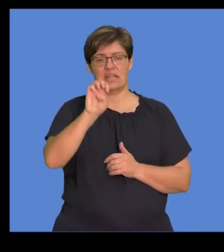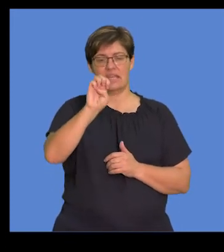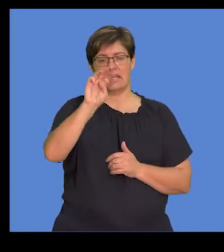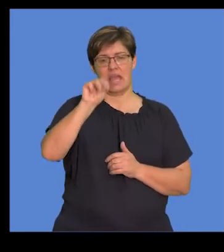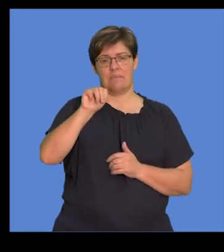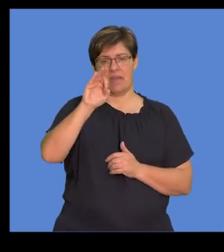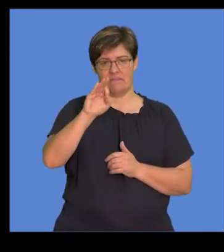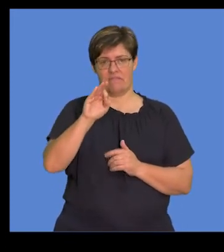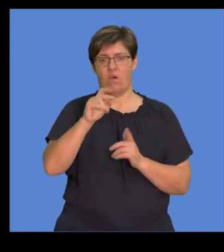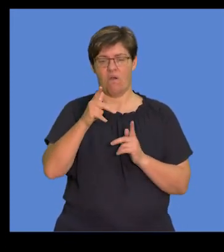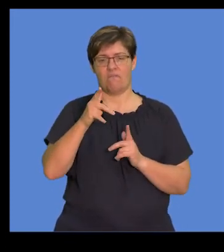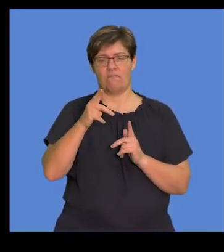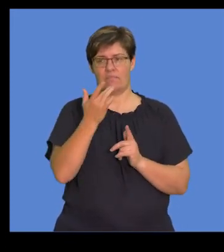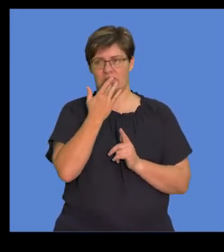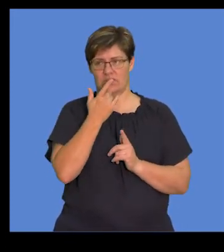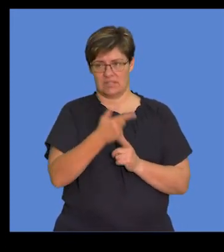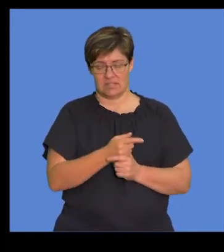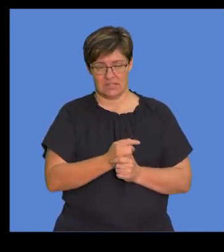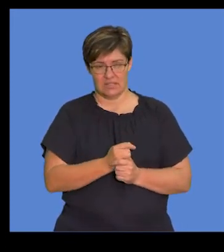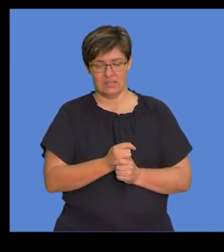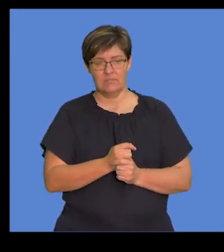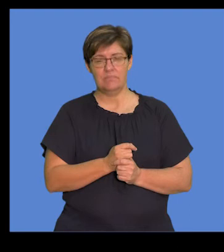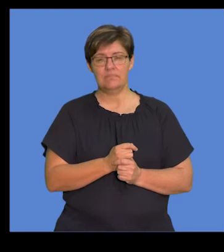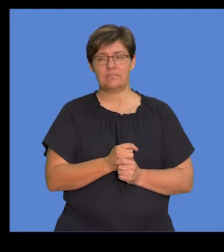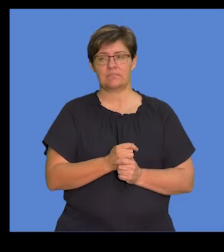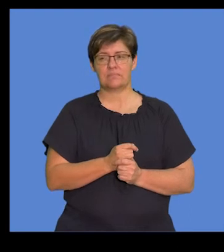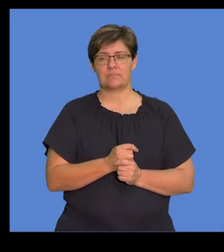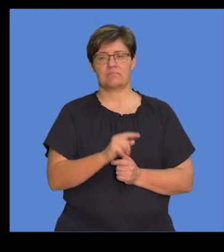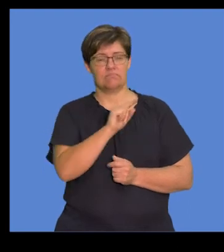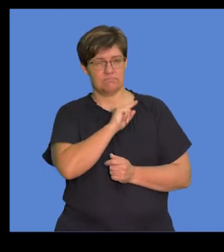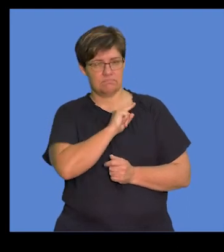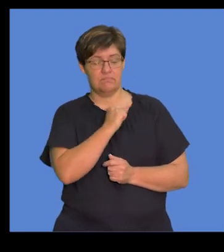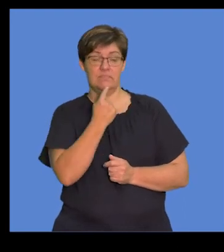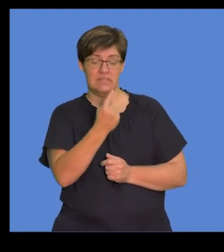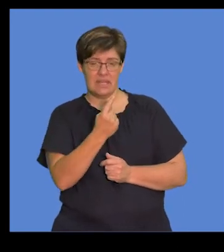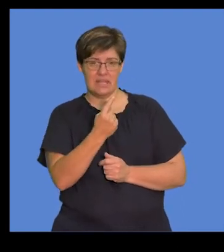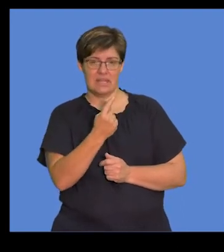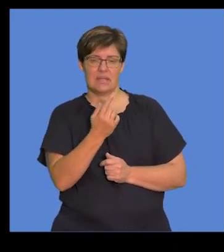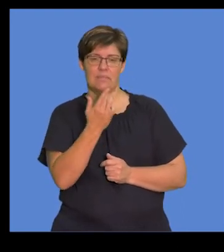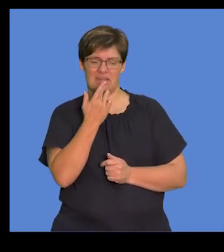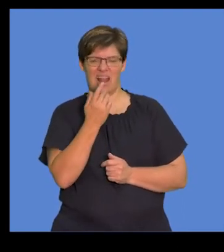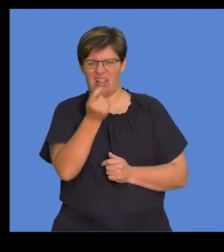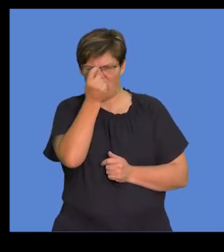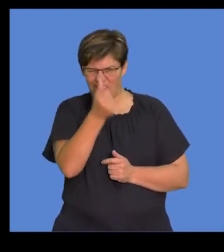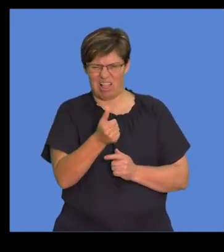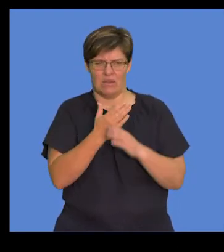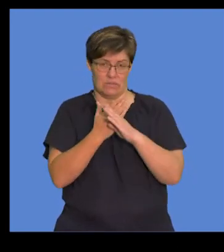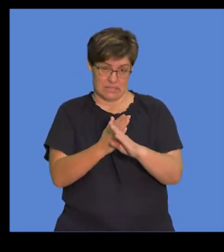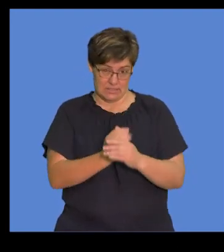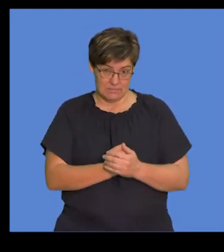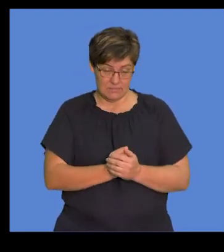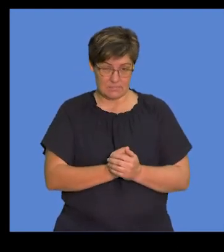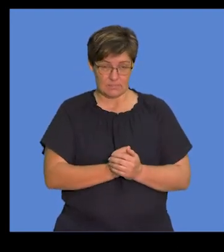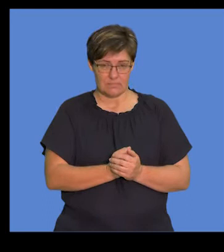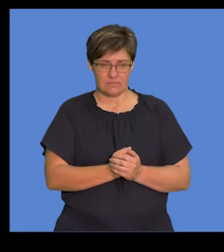battery, okay? It's actually the EMF, okay? Because we are saying that the battery has negligible resistance, so